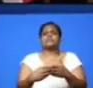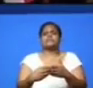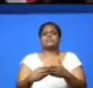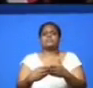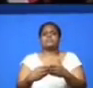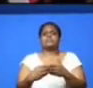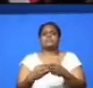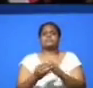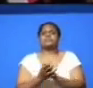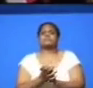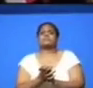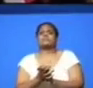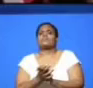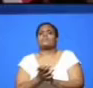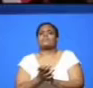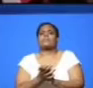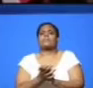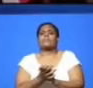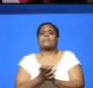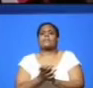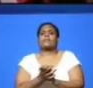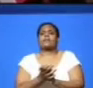These two witnesses